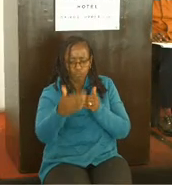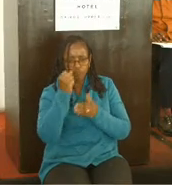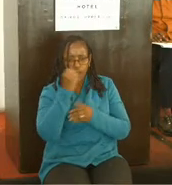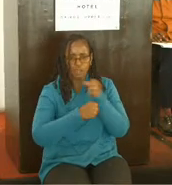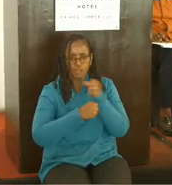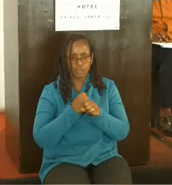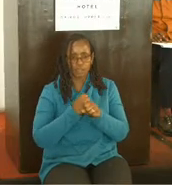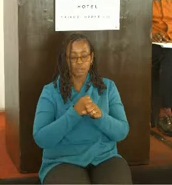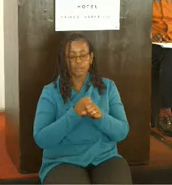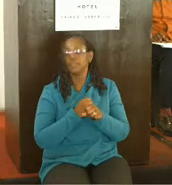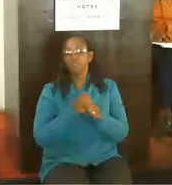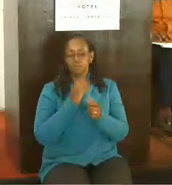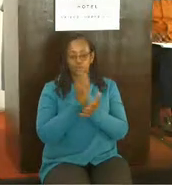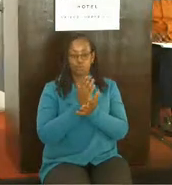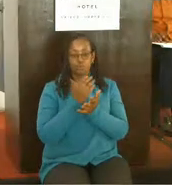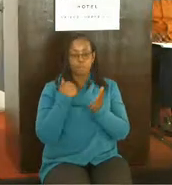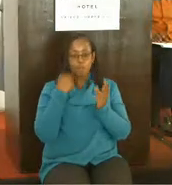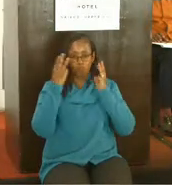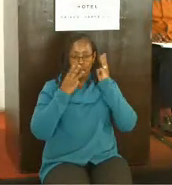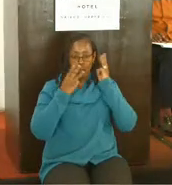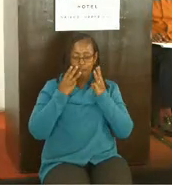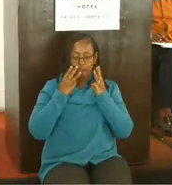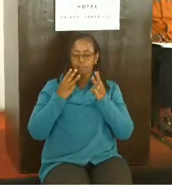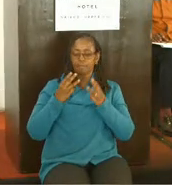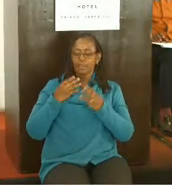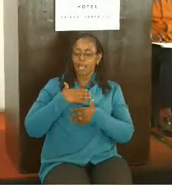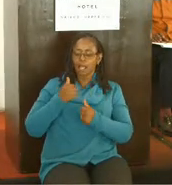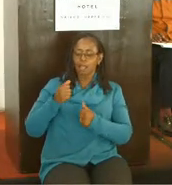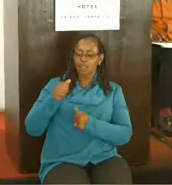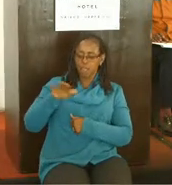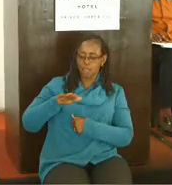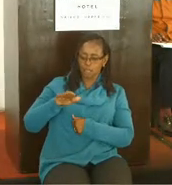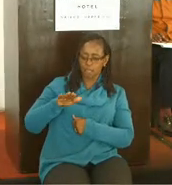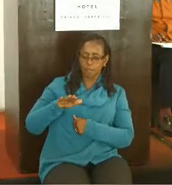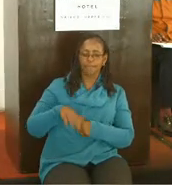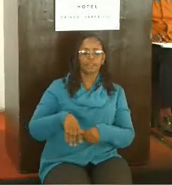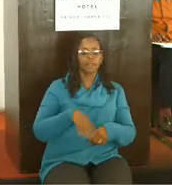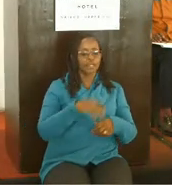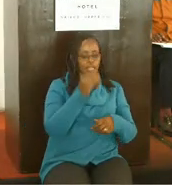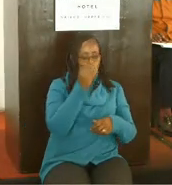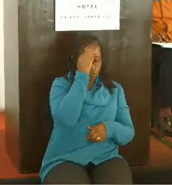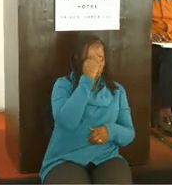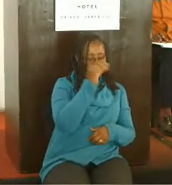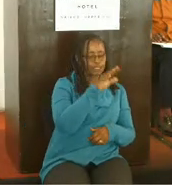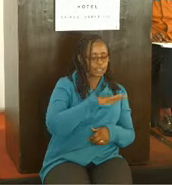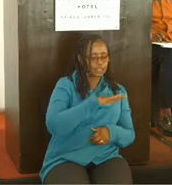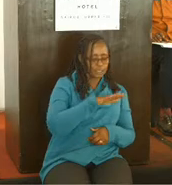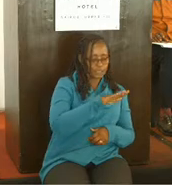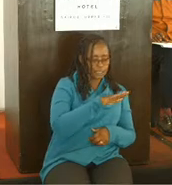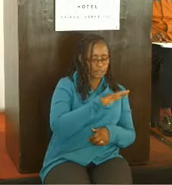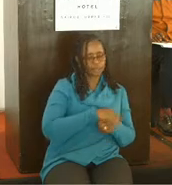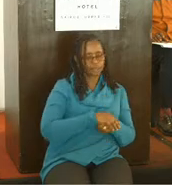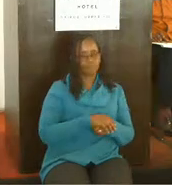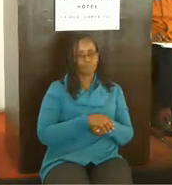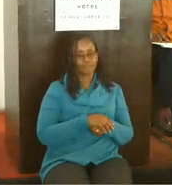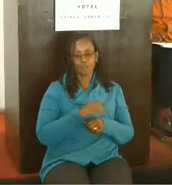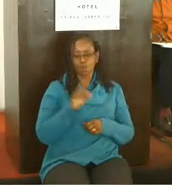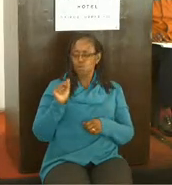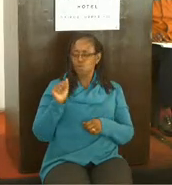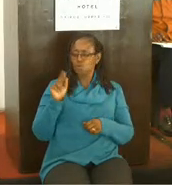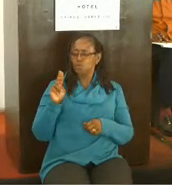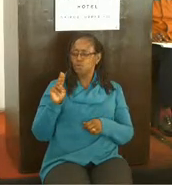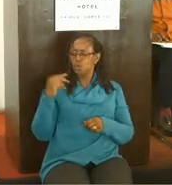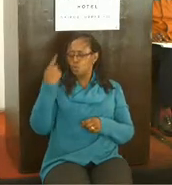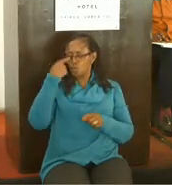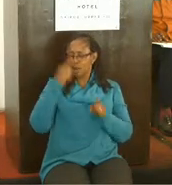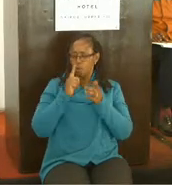the health sector I am worried about the education sector what does utu look like you know right now they're